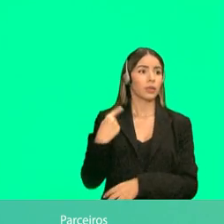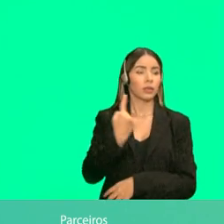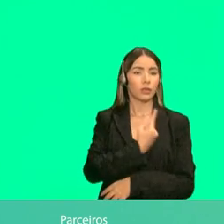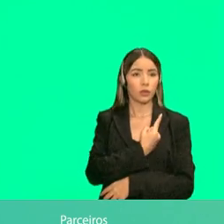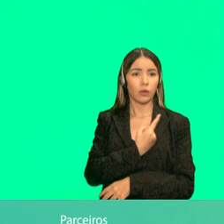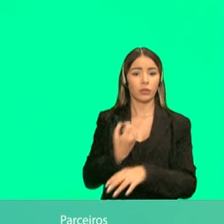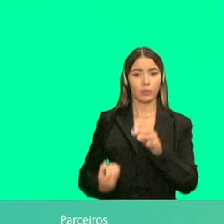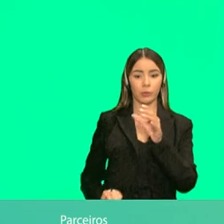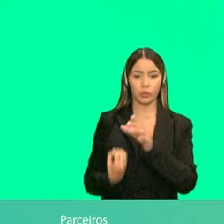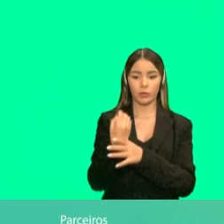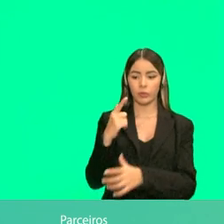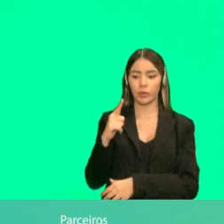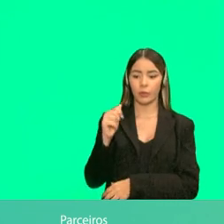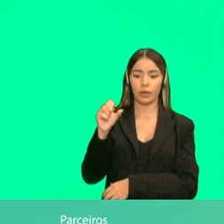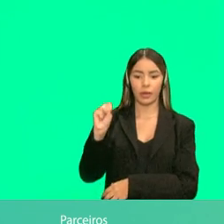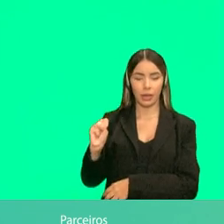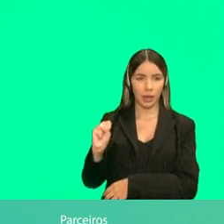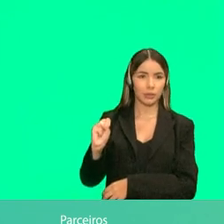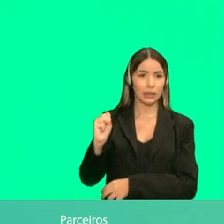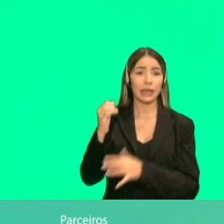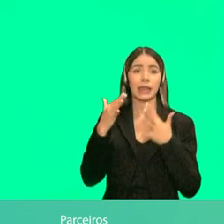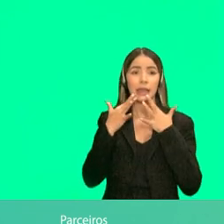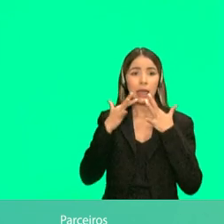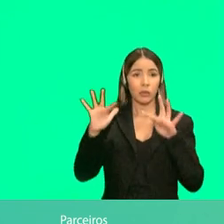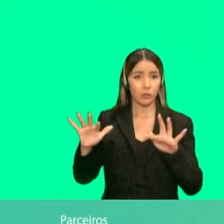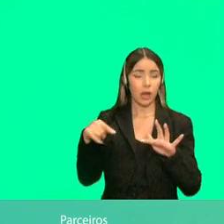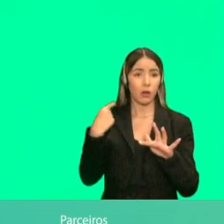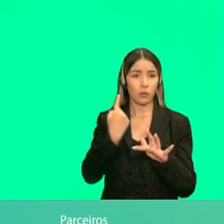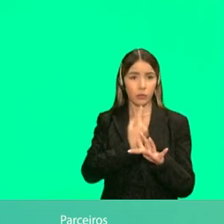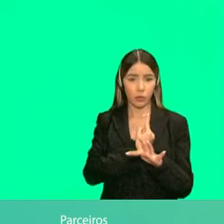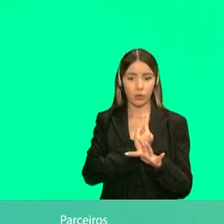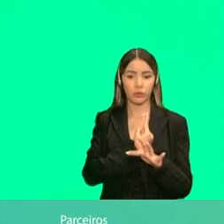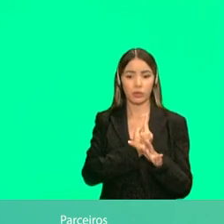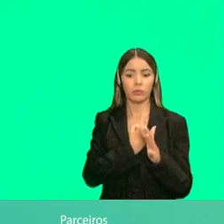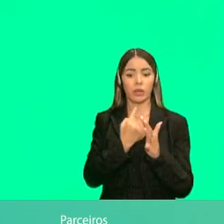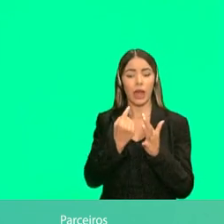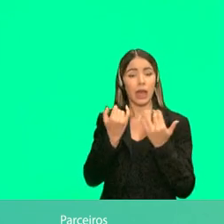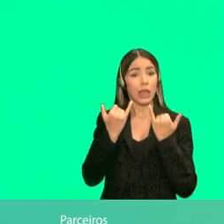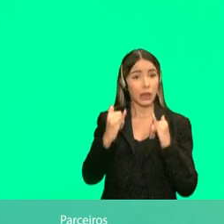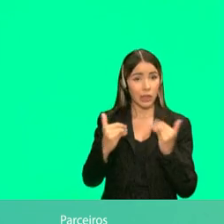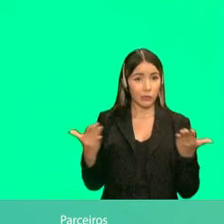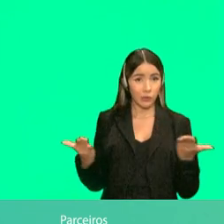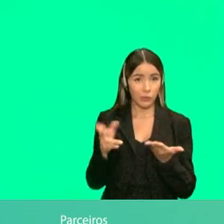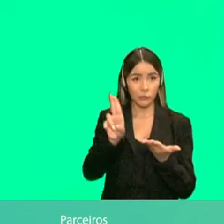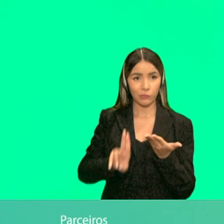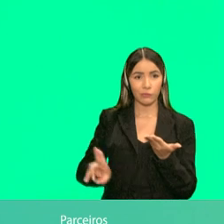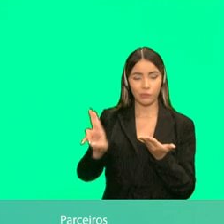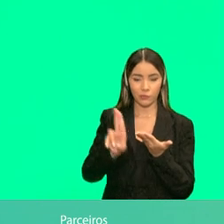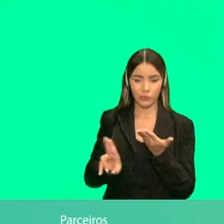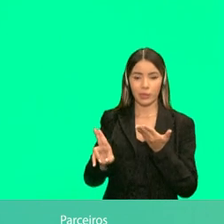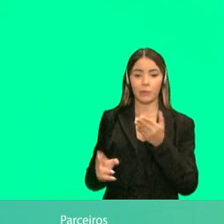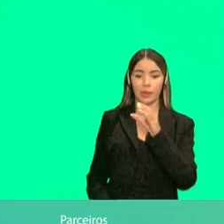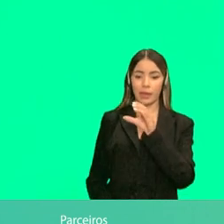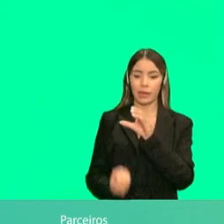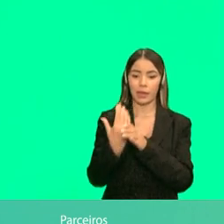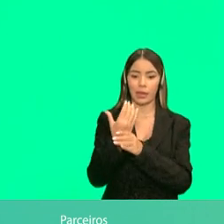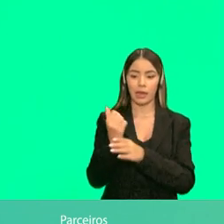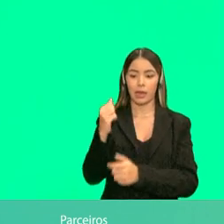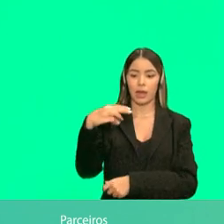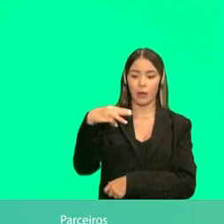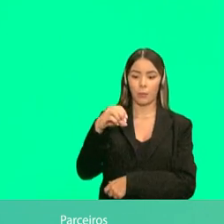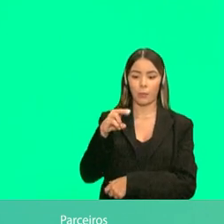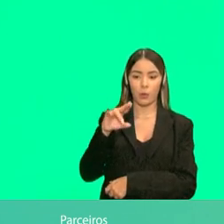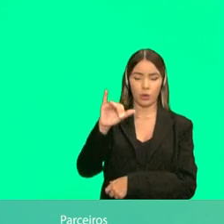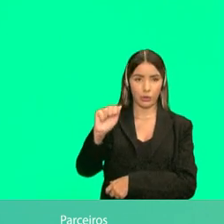priority. We have a roadmap for projects in these 28 plants in the world for